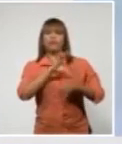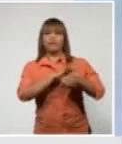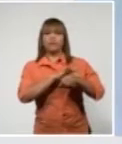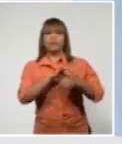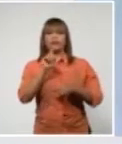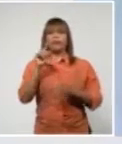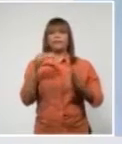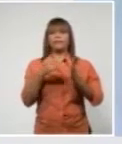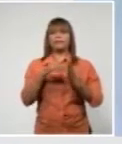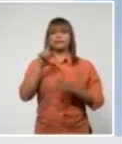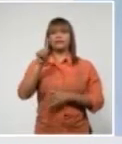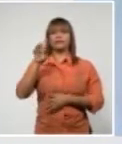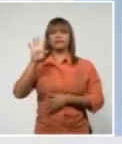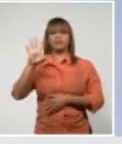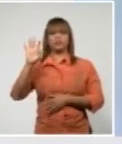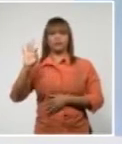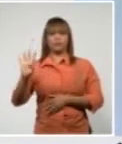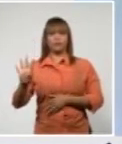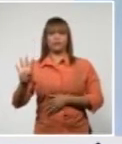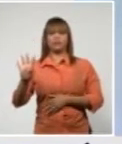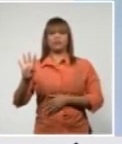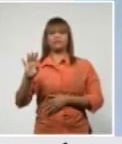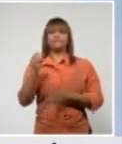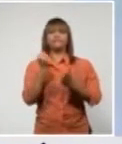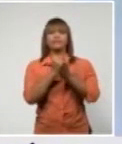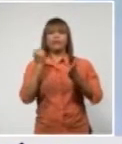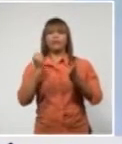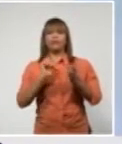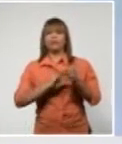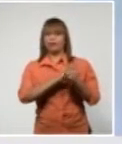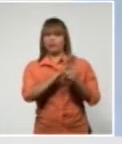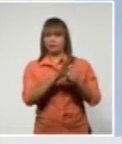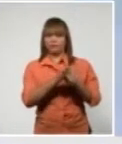4,738 are under observation. There are